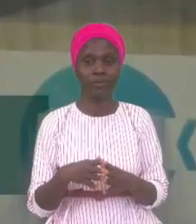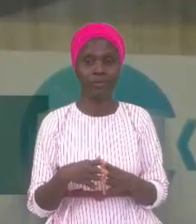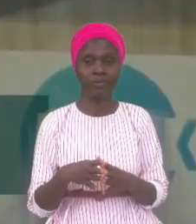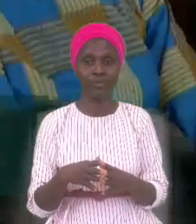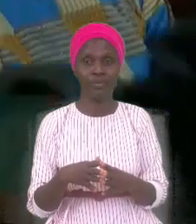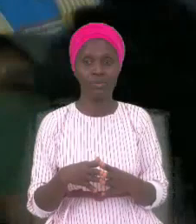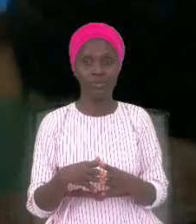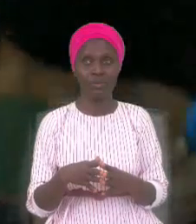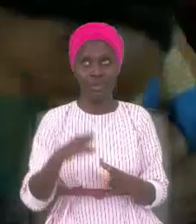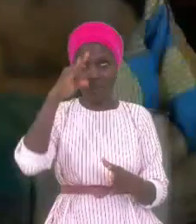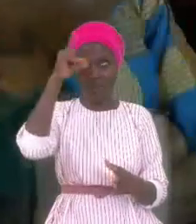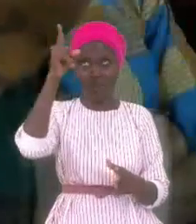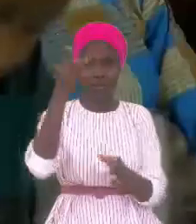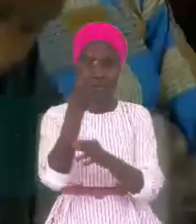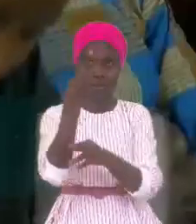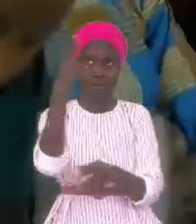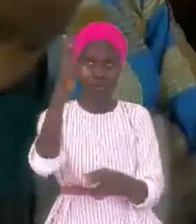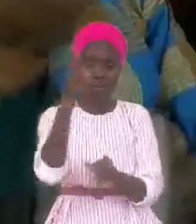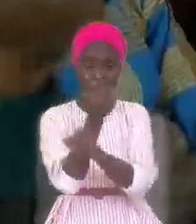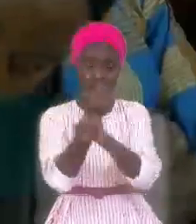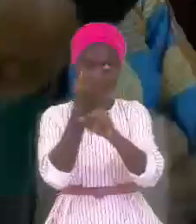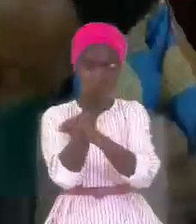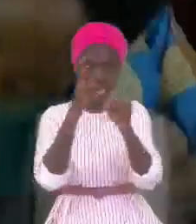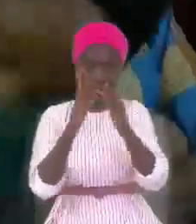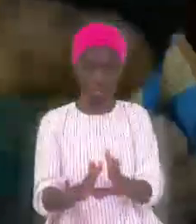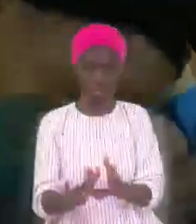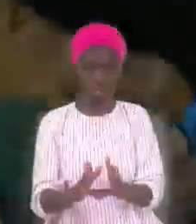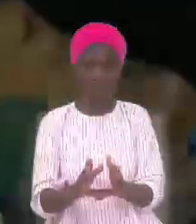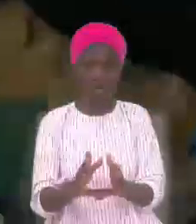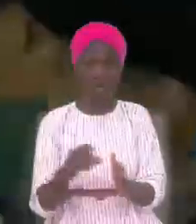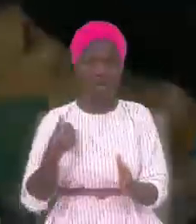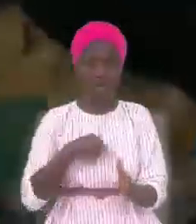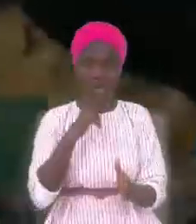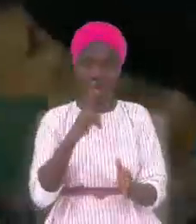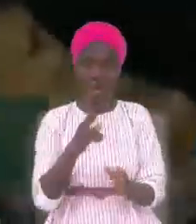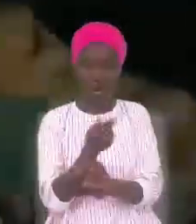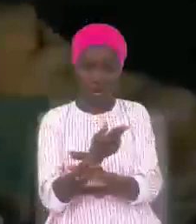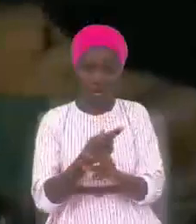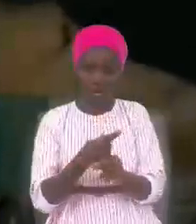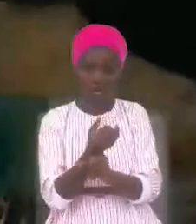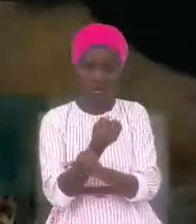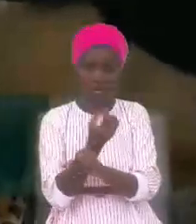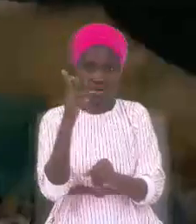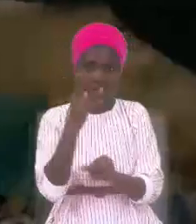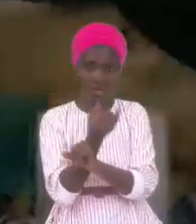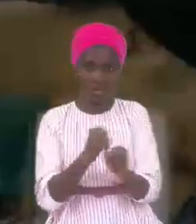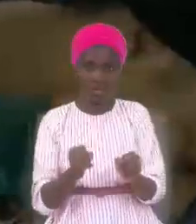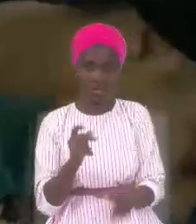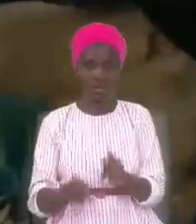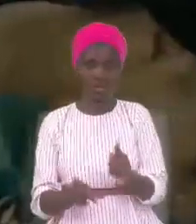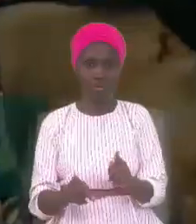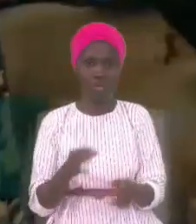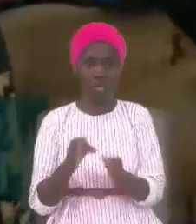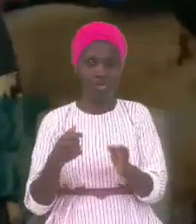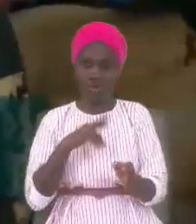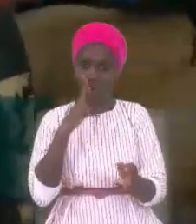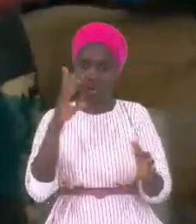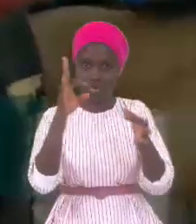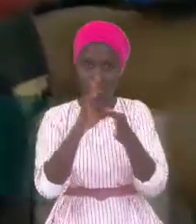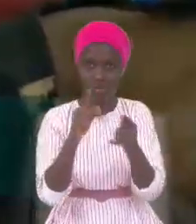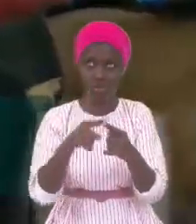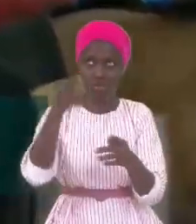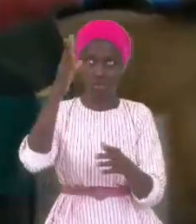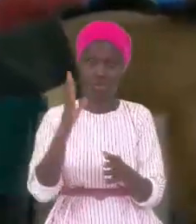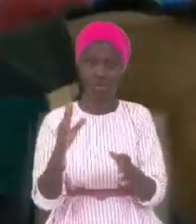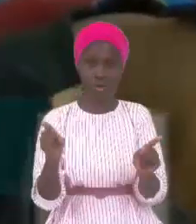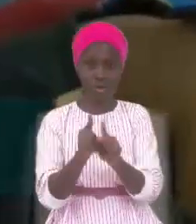Is the Redeemer, and we are the redeemed. And he says that if we have joined together with the Lord like that, we're now children of